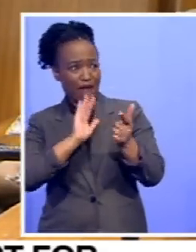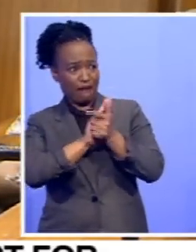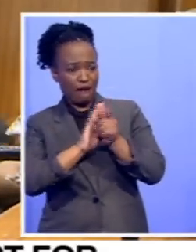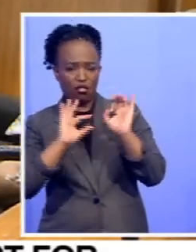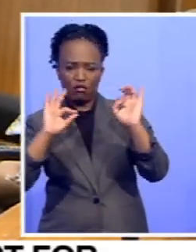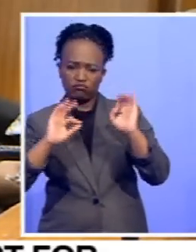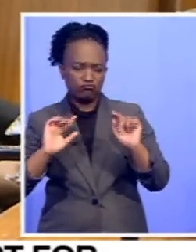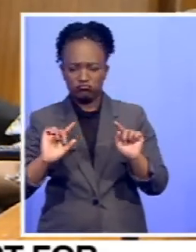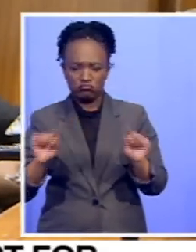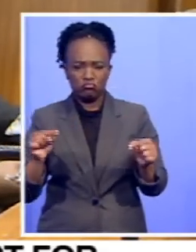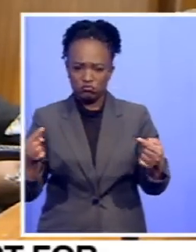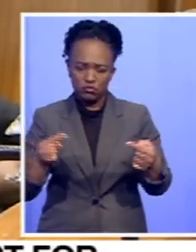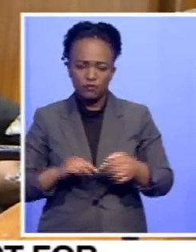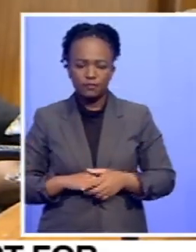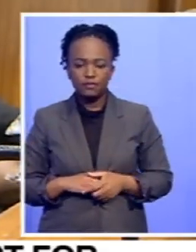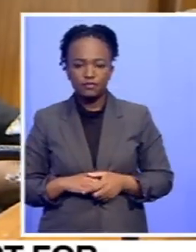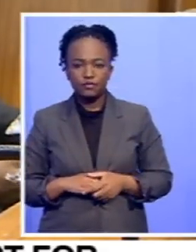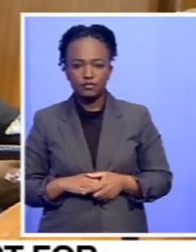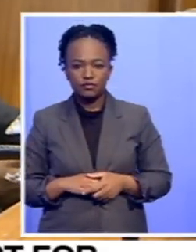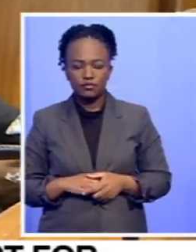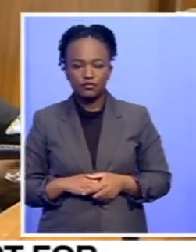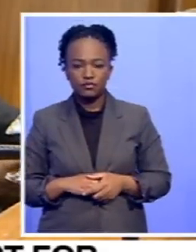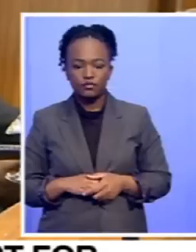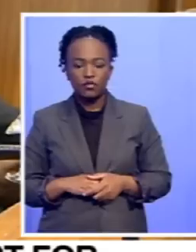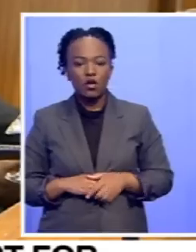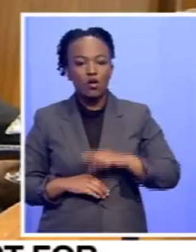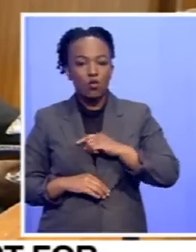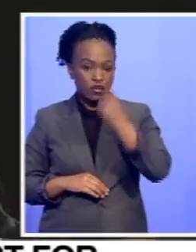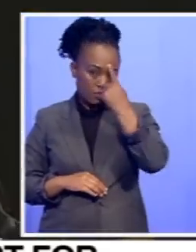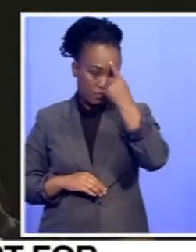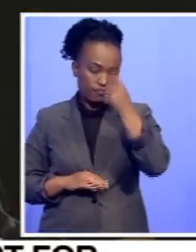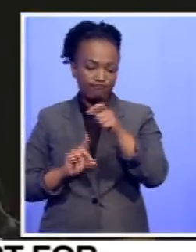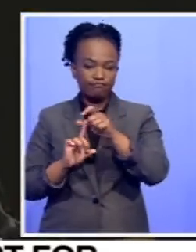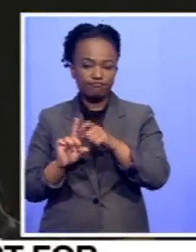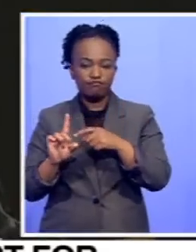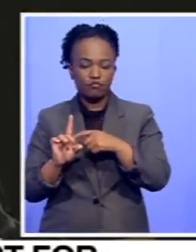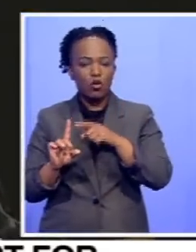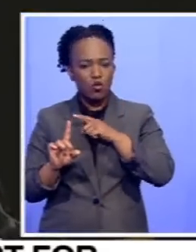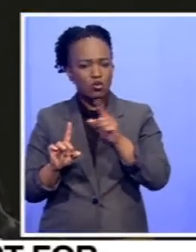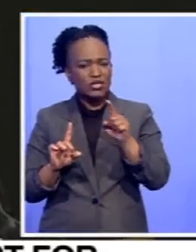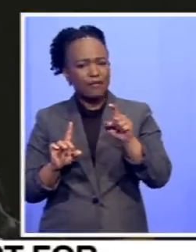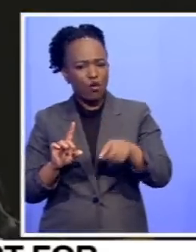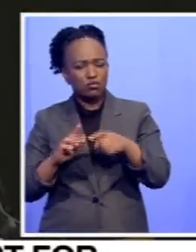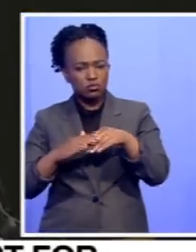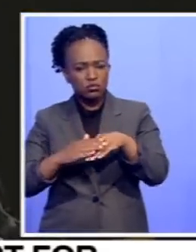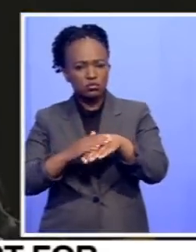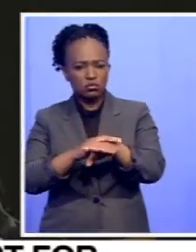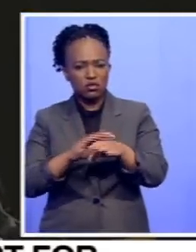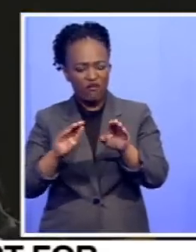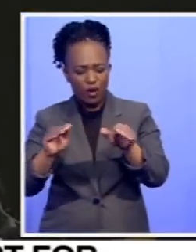In the circumstances, they lacked mens rea because they believed at the very least that they're entitled to enter the cemetery for a